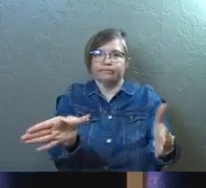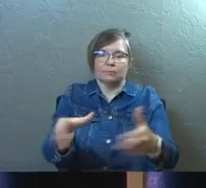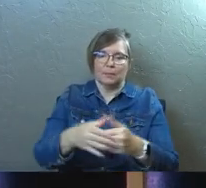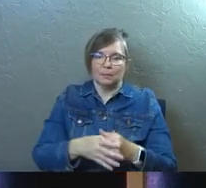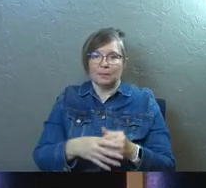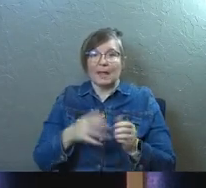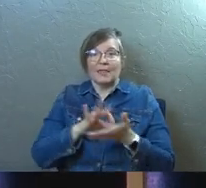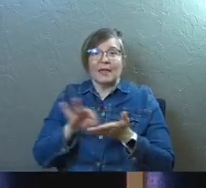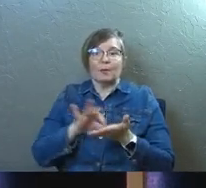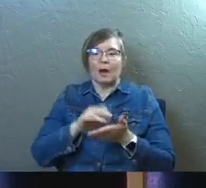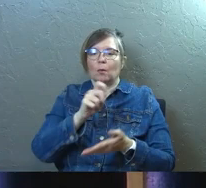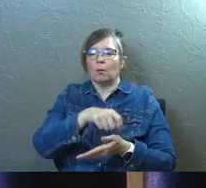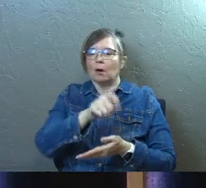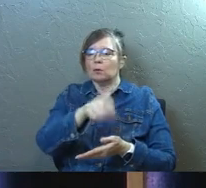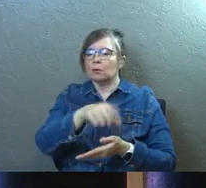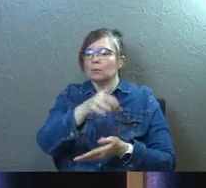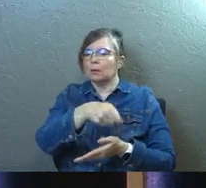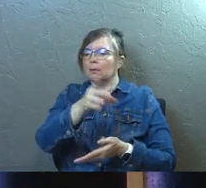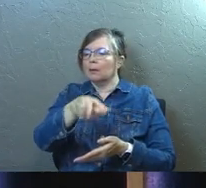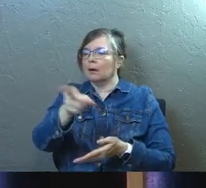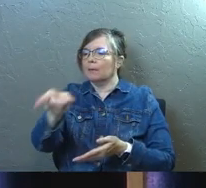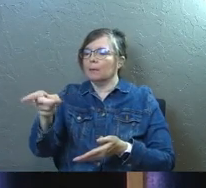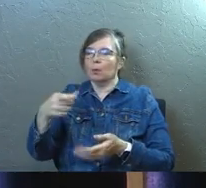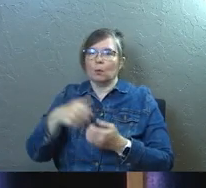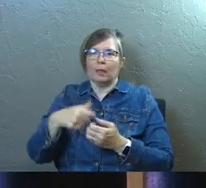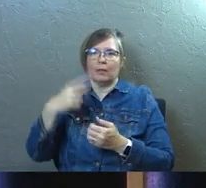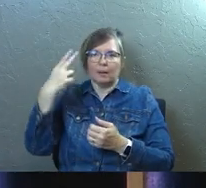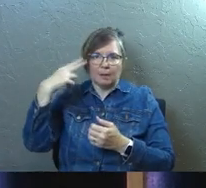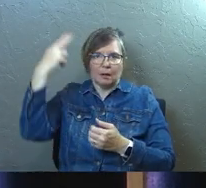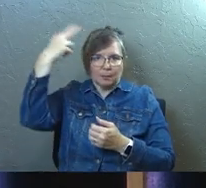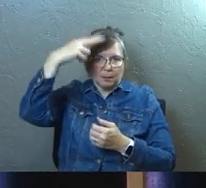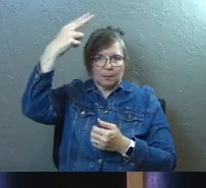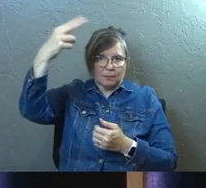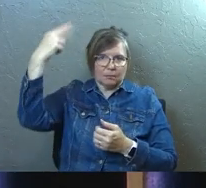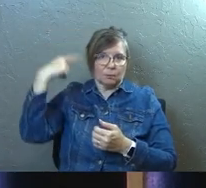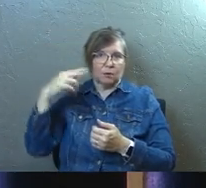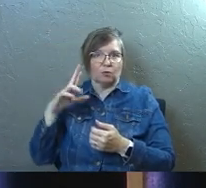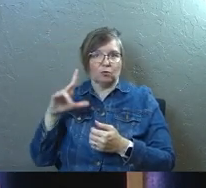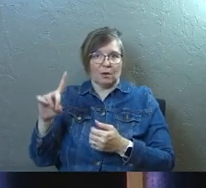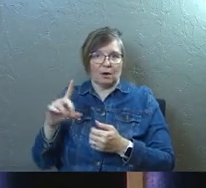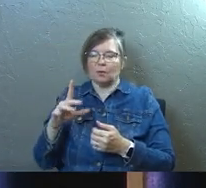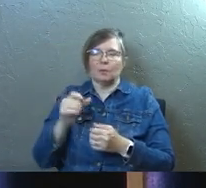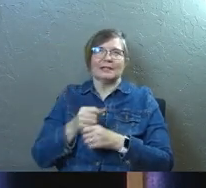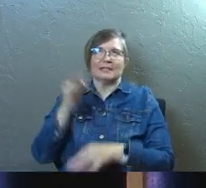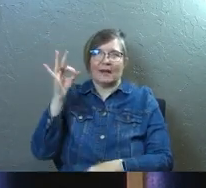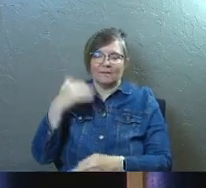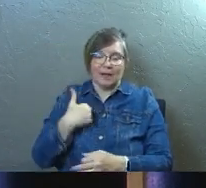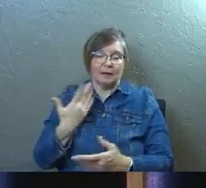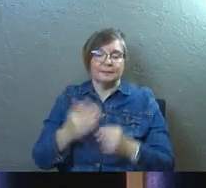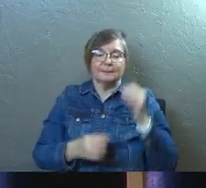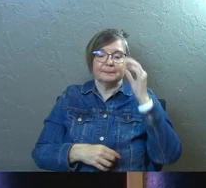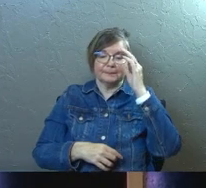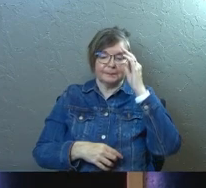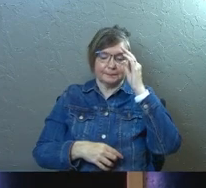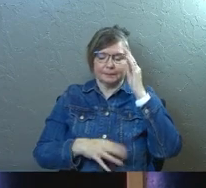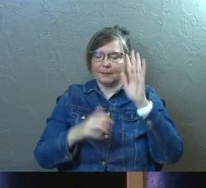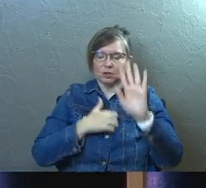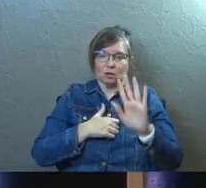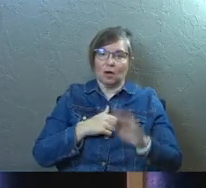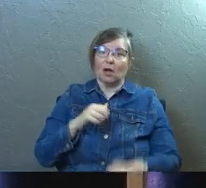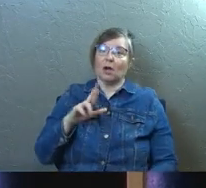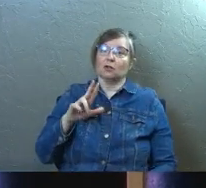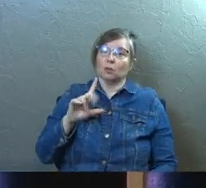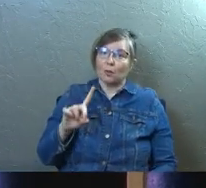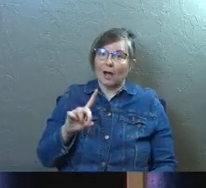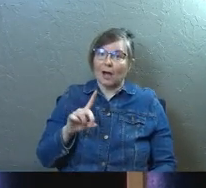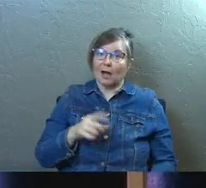can show you verses where it talks about counting the sheep with the rod that they had. Or I'm sorry, the staff that they had. Sorry, the